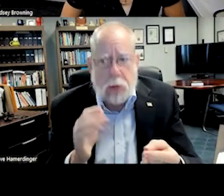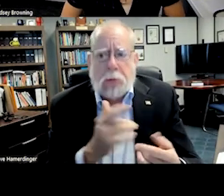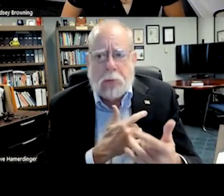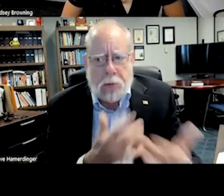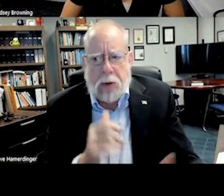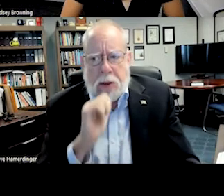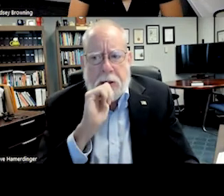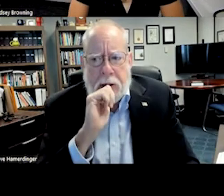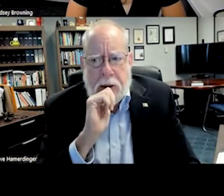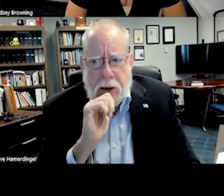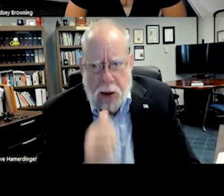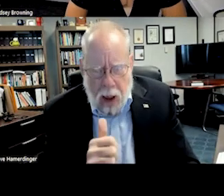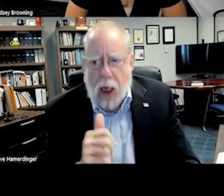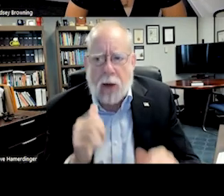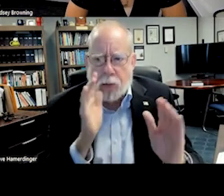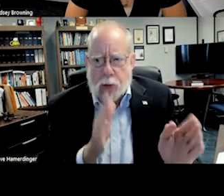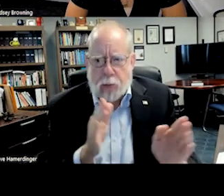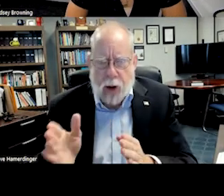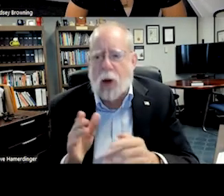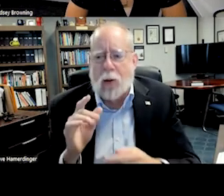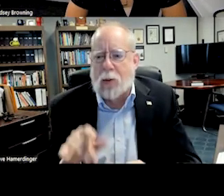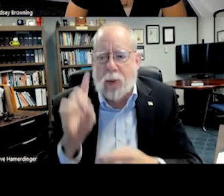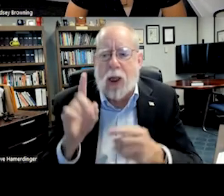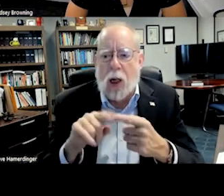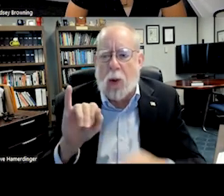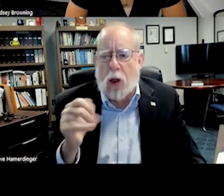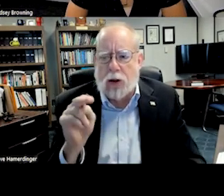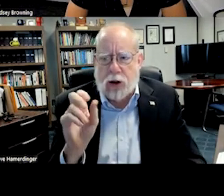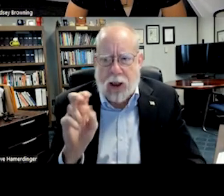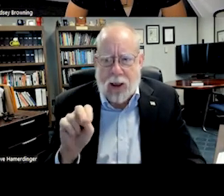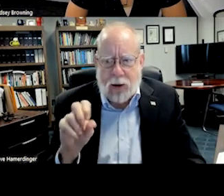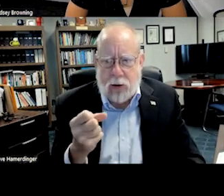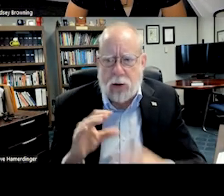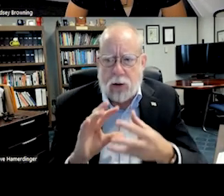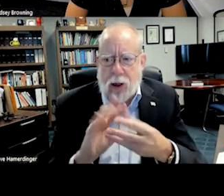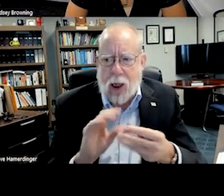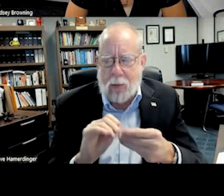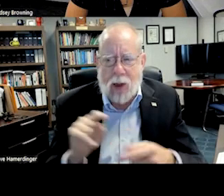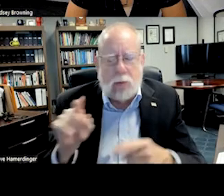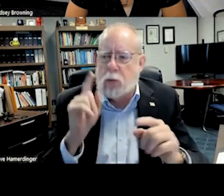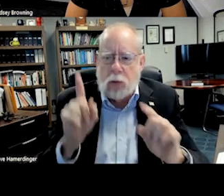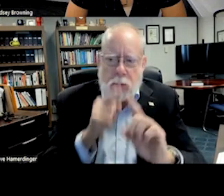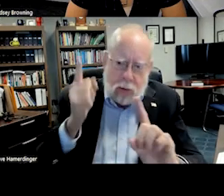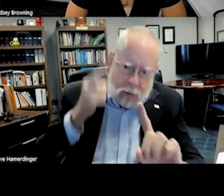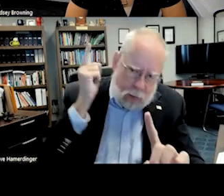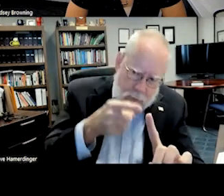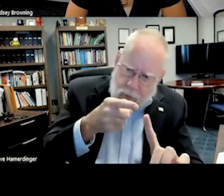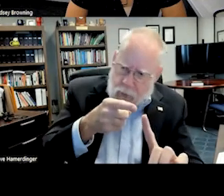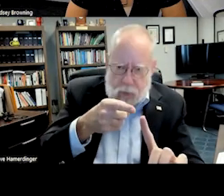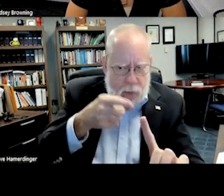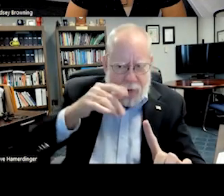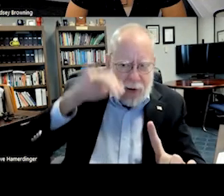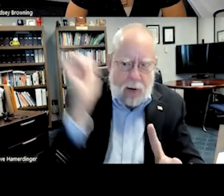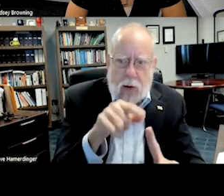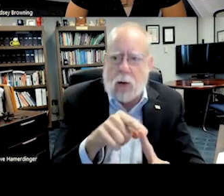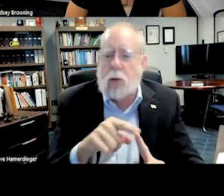And a mobile team is not as prepared as John's comment